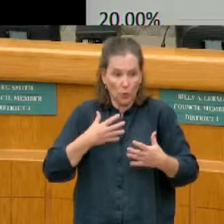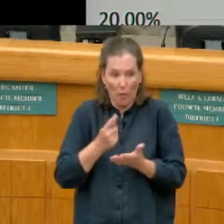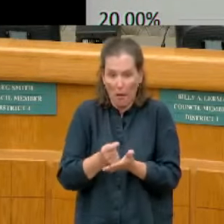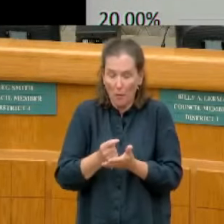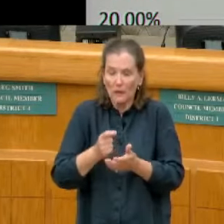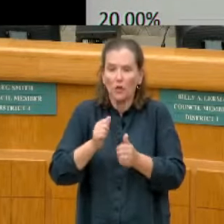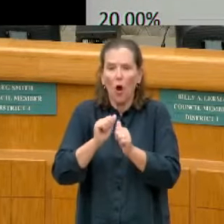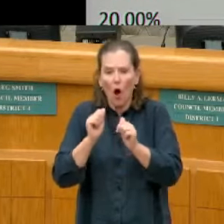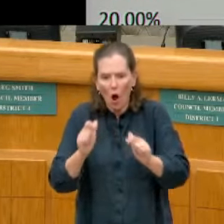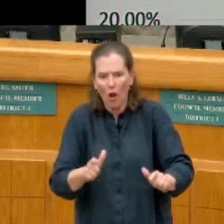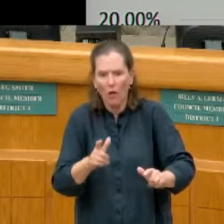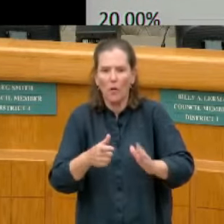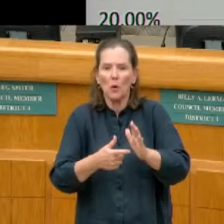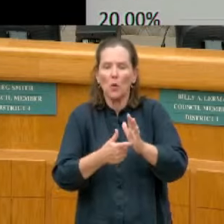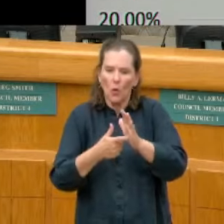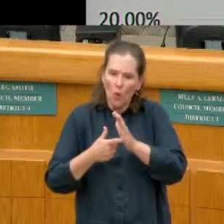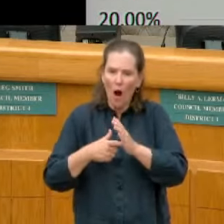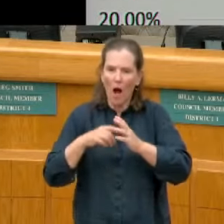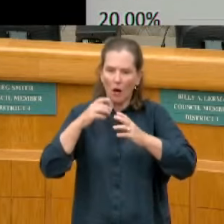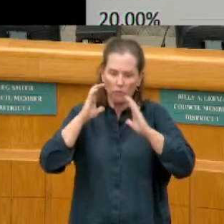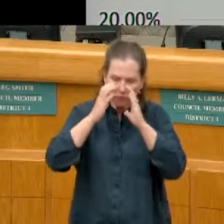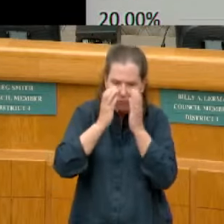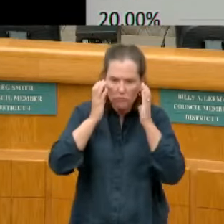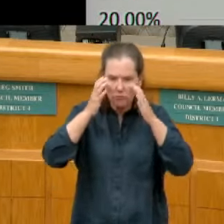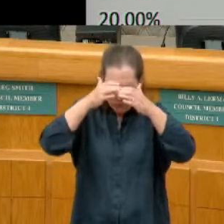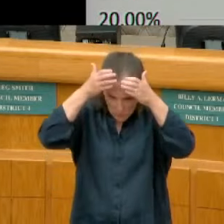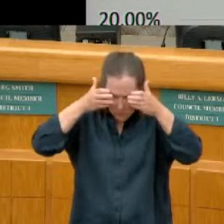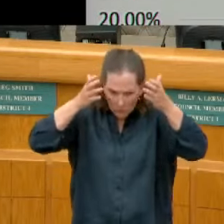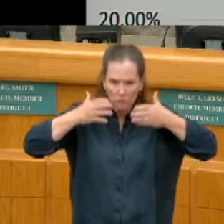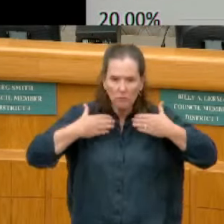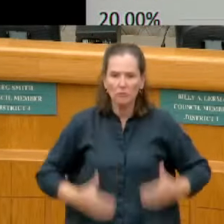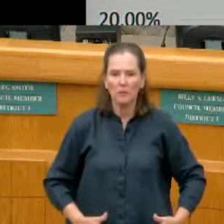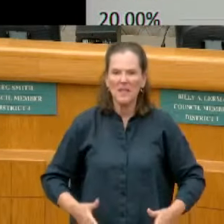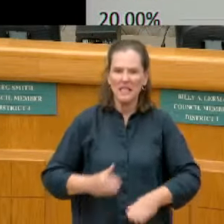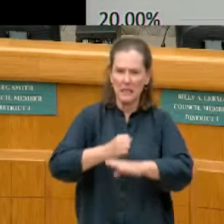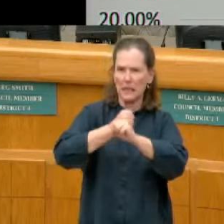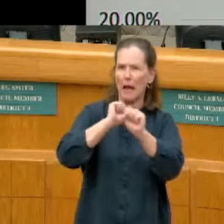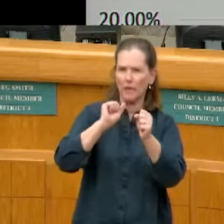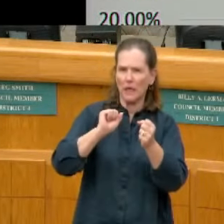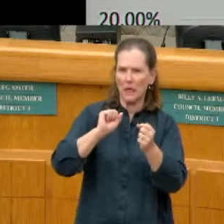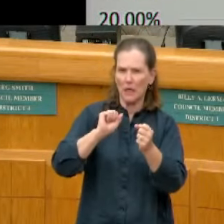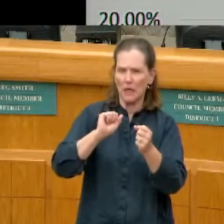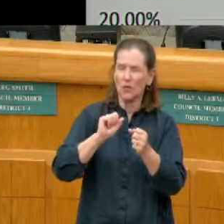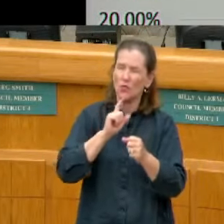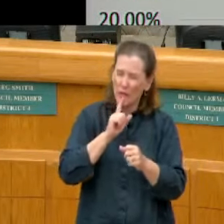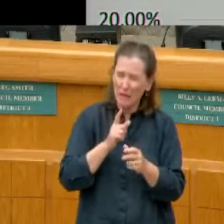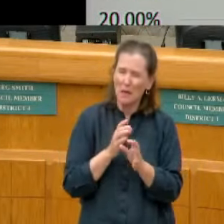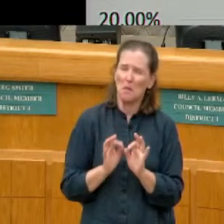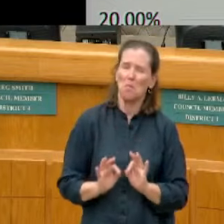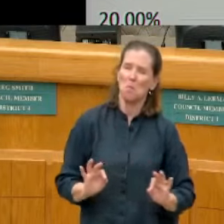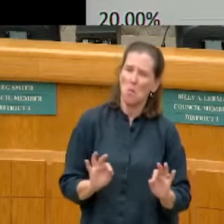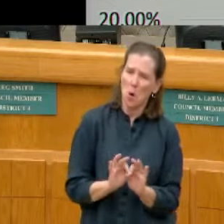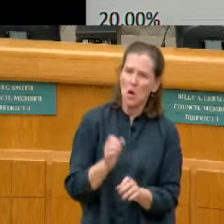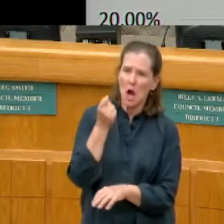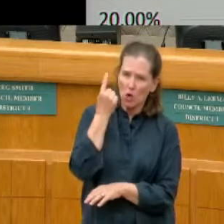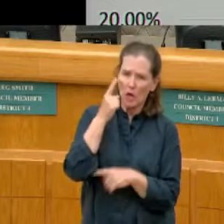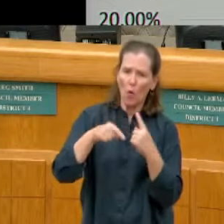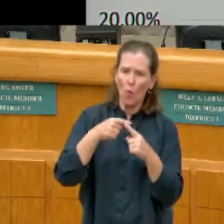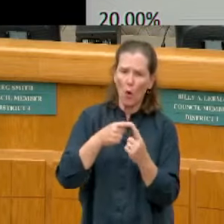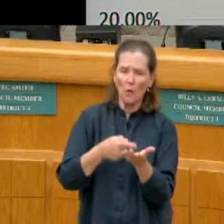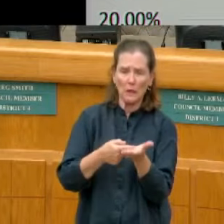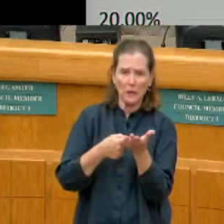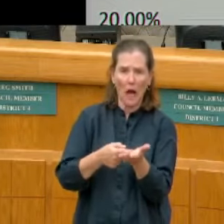of staffing when we talk about patients with COVID-19. This is important because we're always talking about this hospitalization